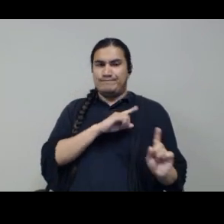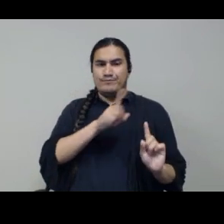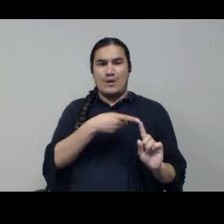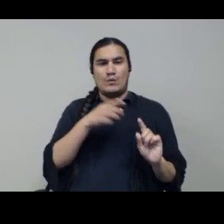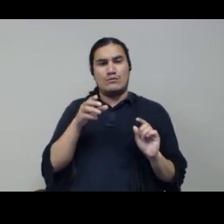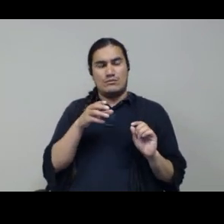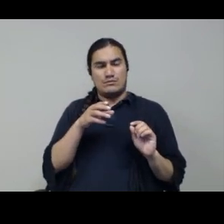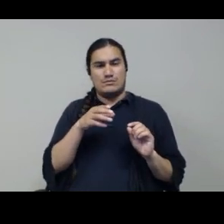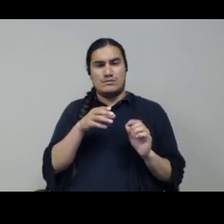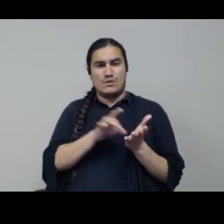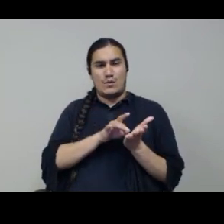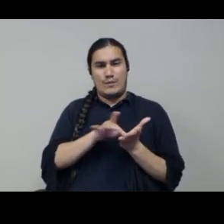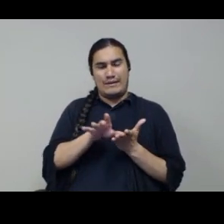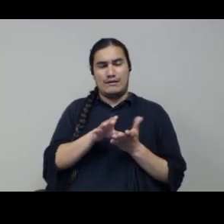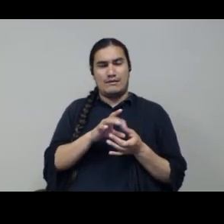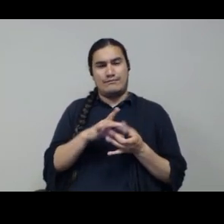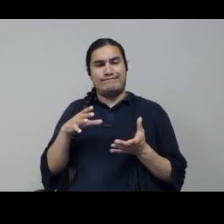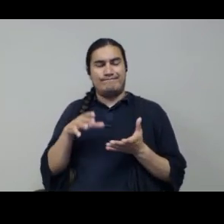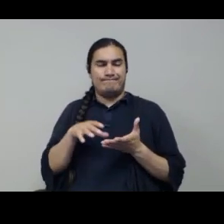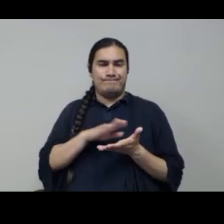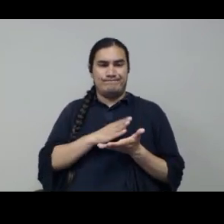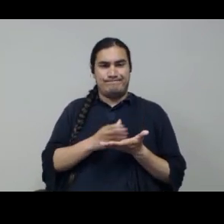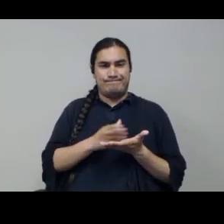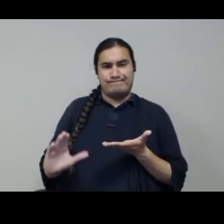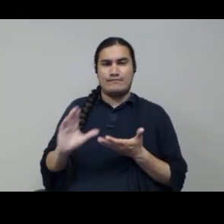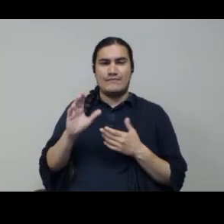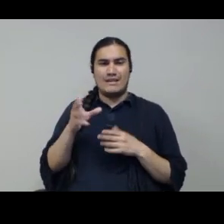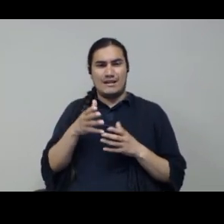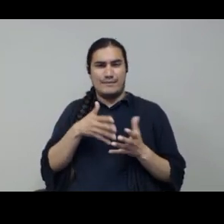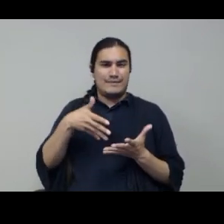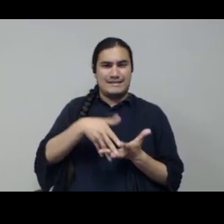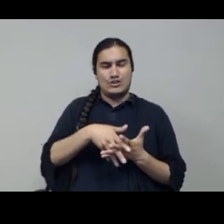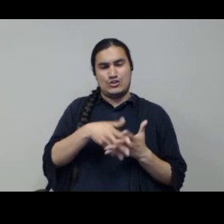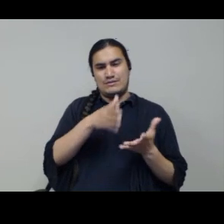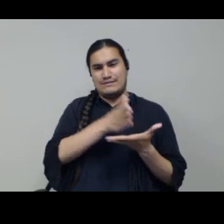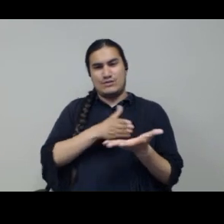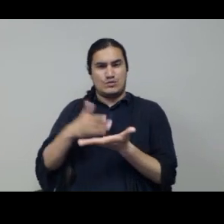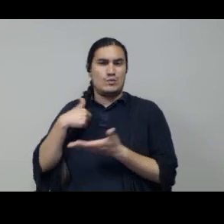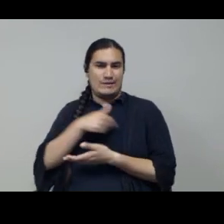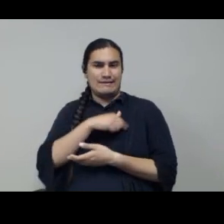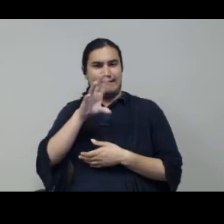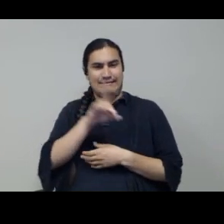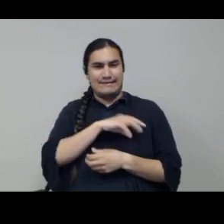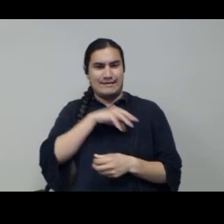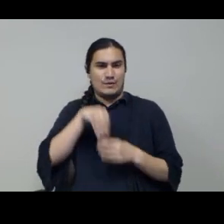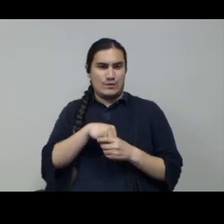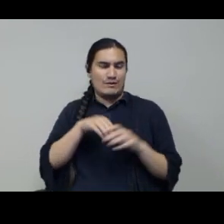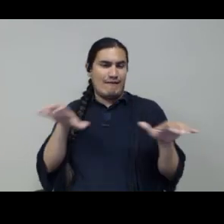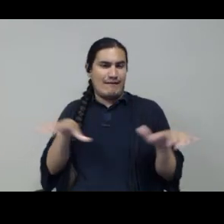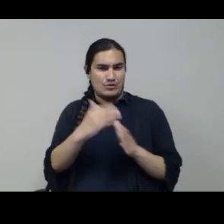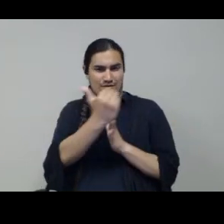omitting implementation sections, we did include an action list, which includes 132 actions and proposed